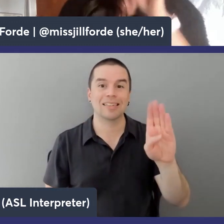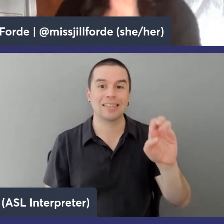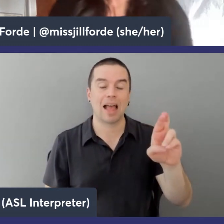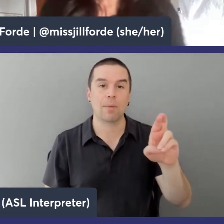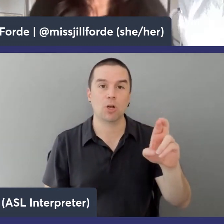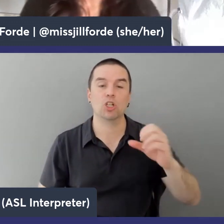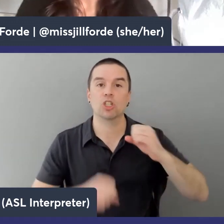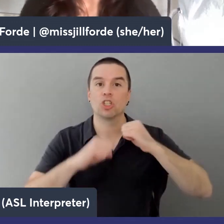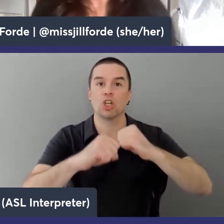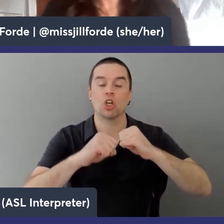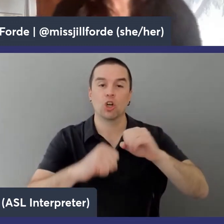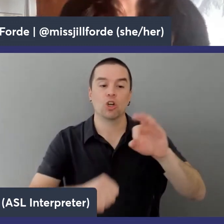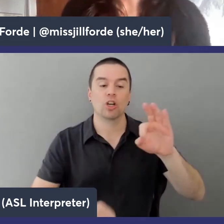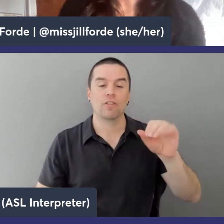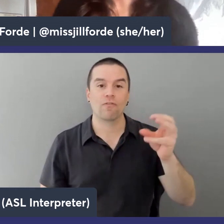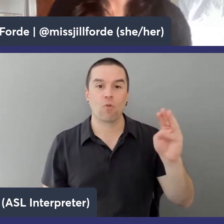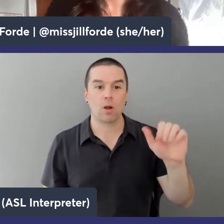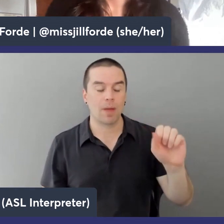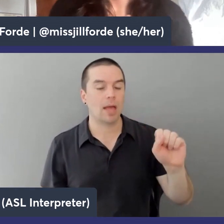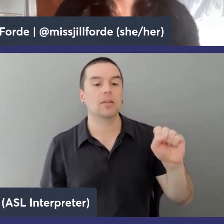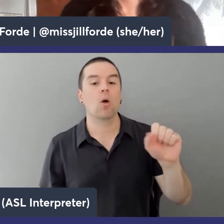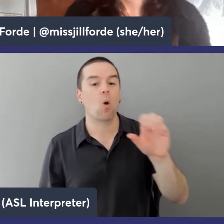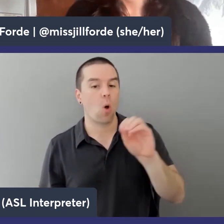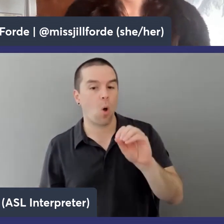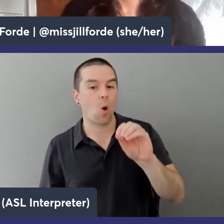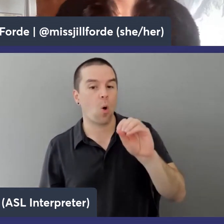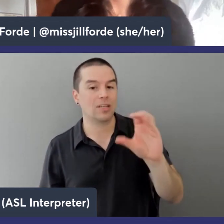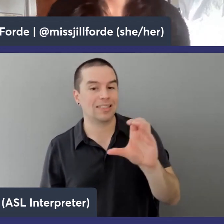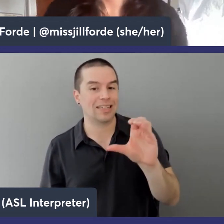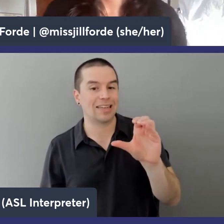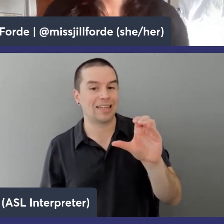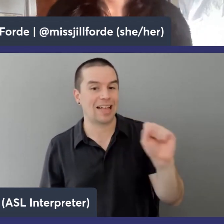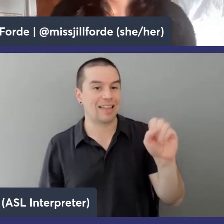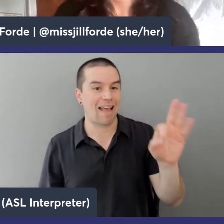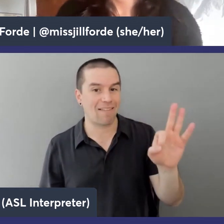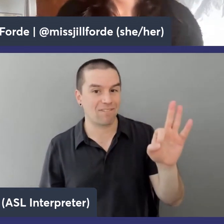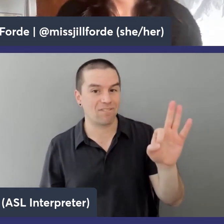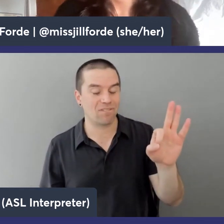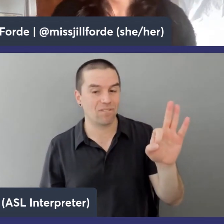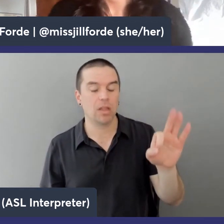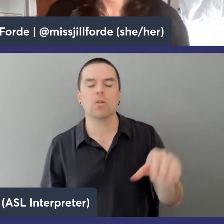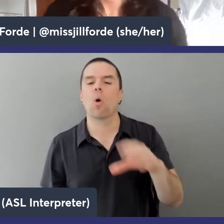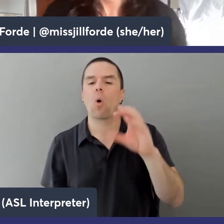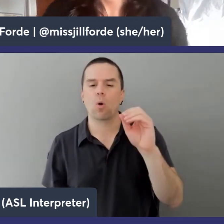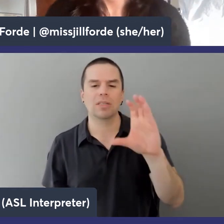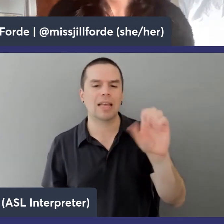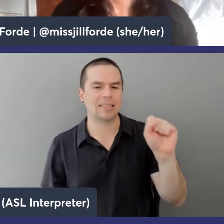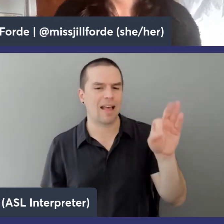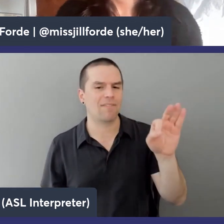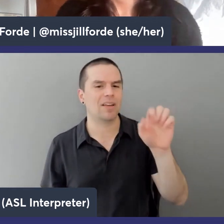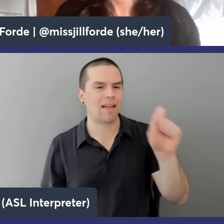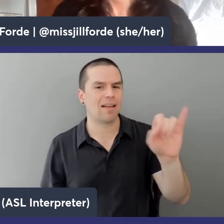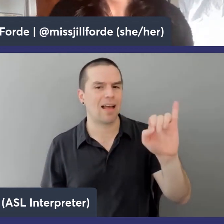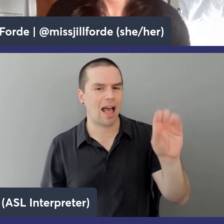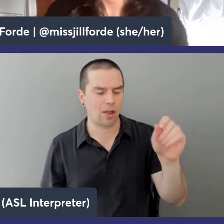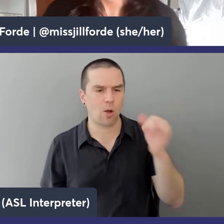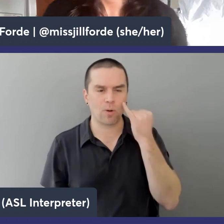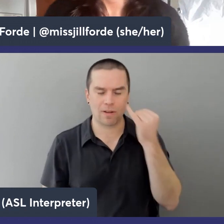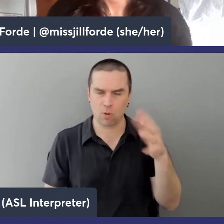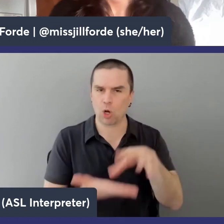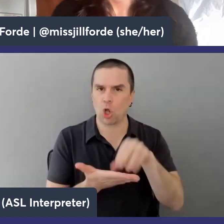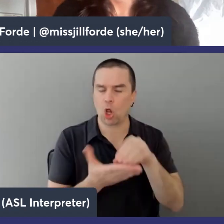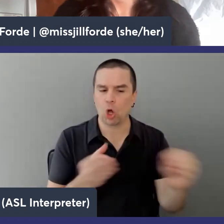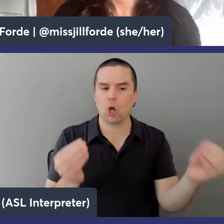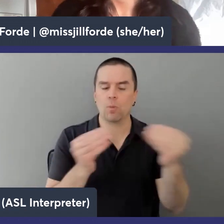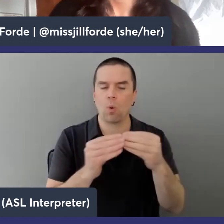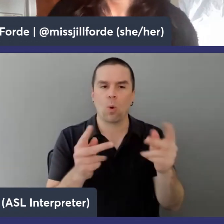OCSF. You want to learn more about it, ocsf.io. It's essentially an initiative for the community where